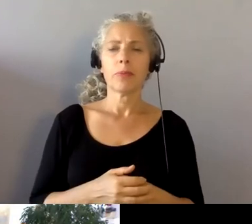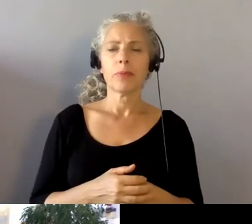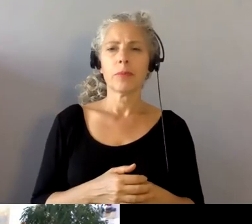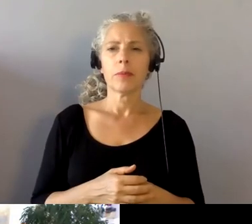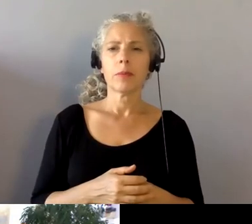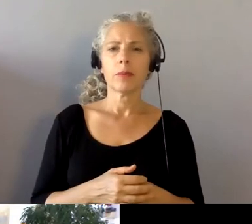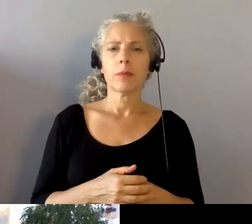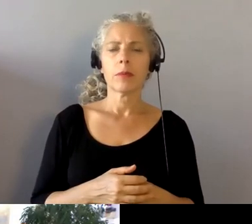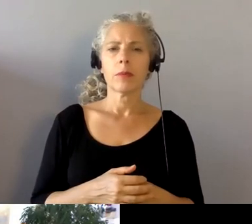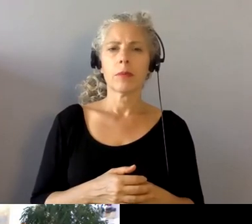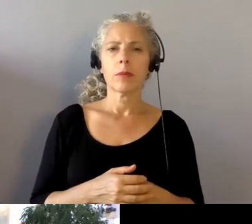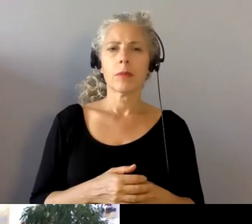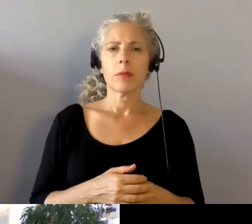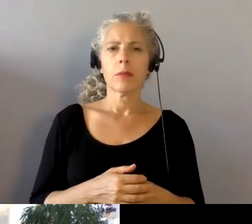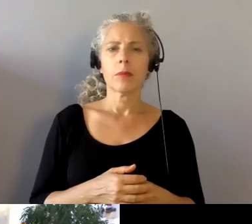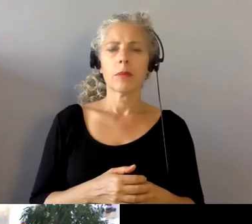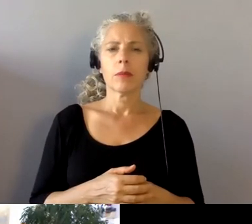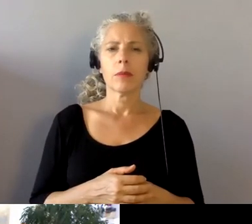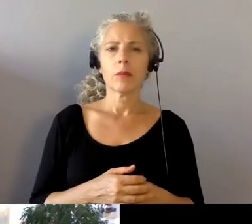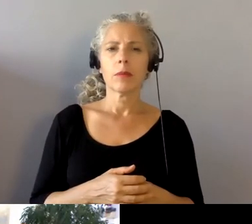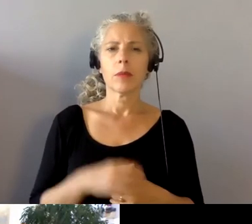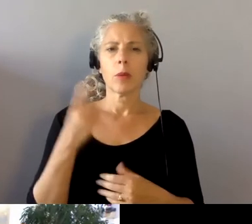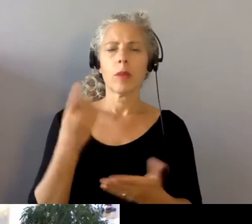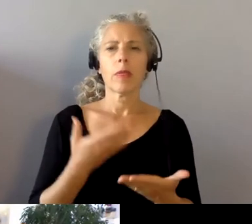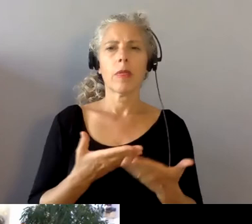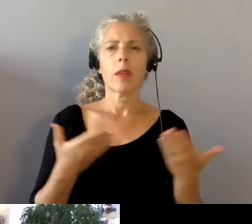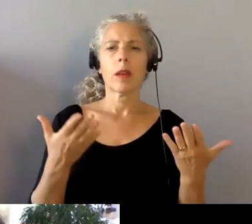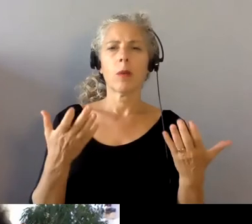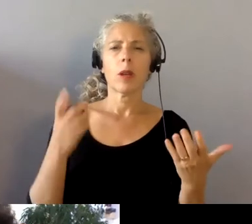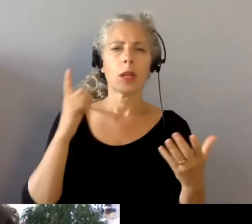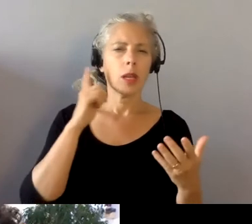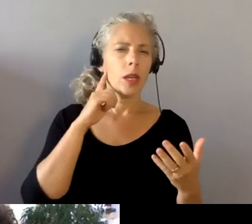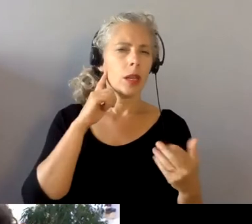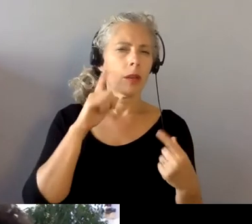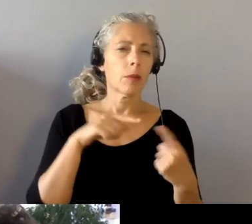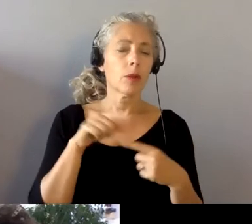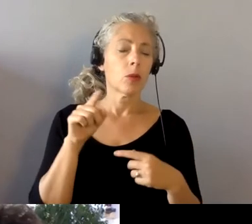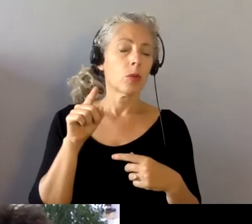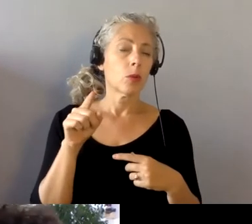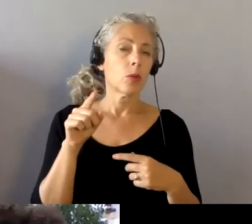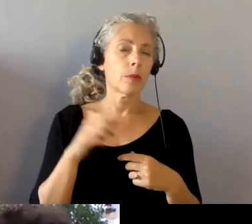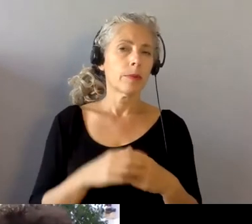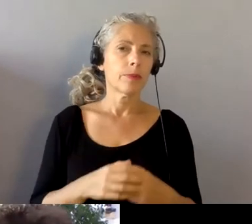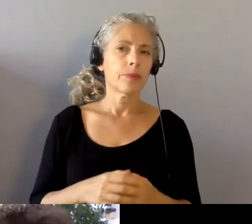One of the things I wanted to hear a little bit about, so you,